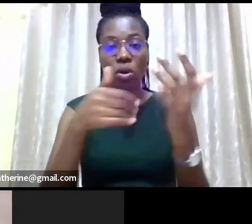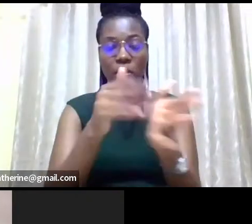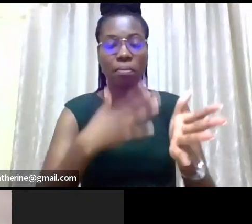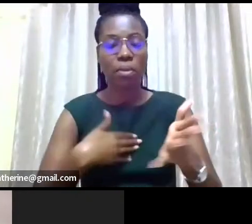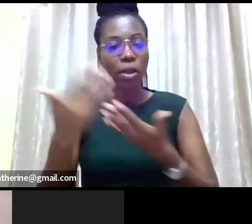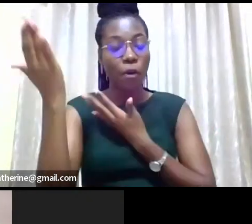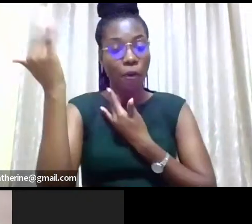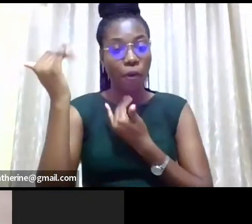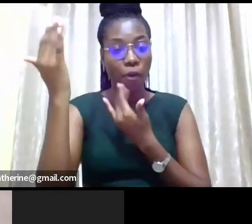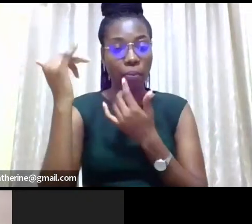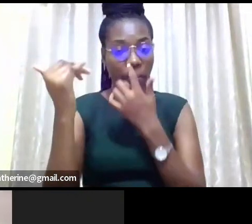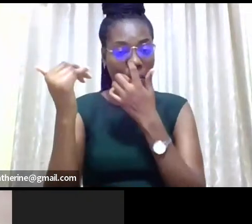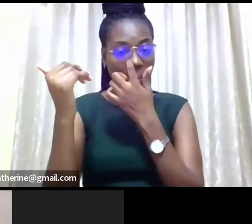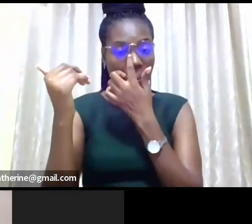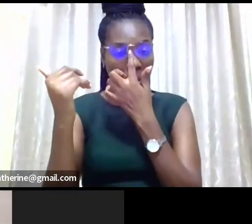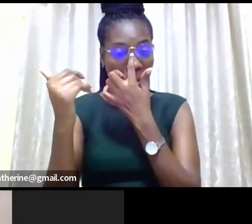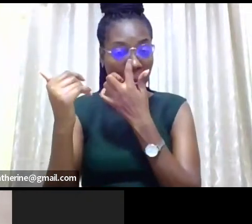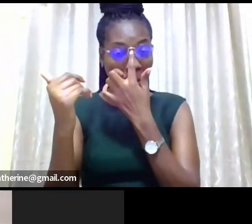I'm clear.